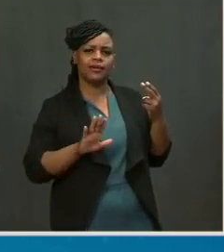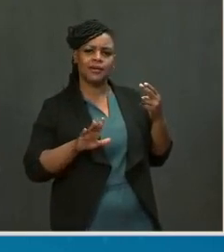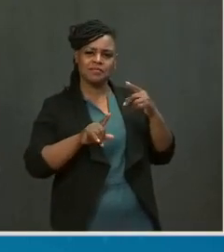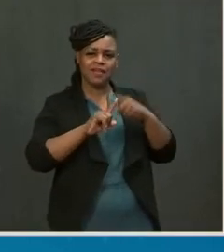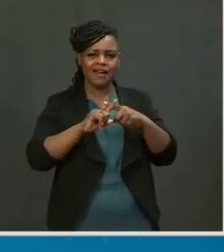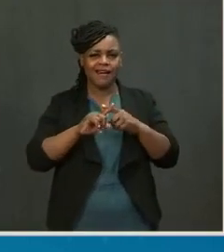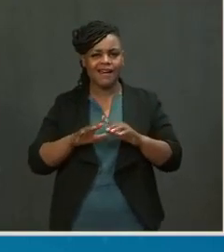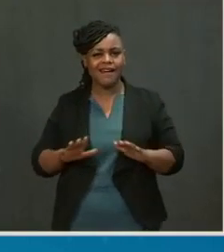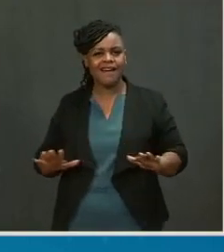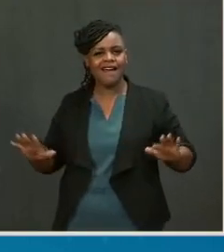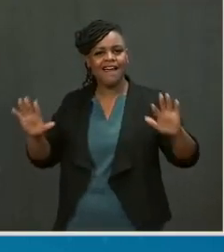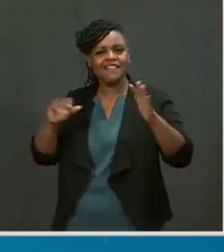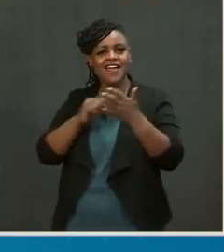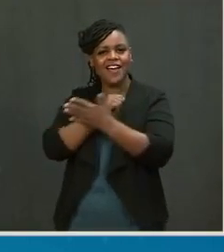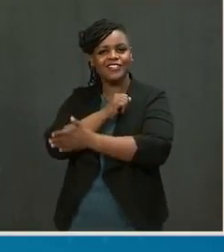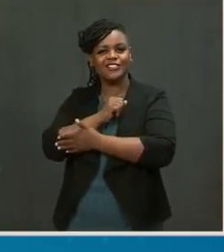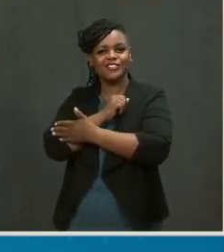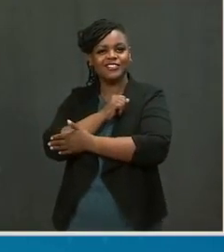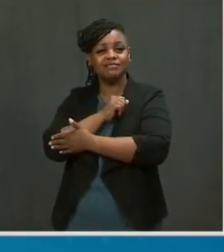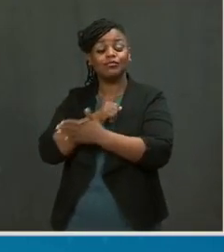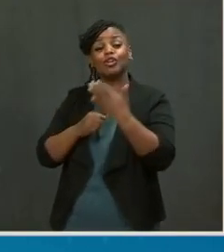of everyone for your leadership.